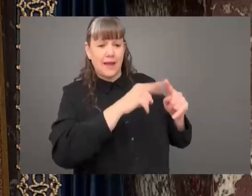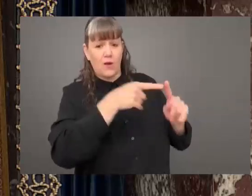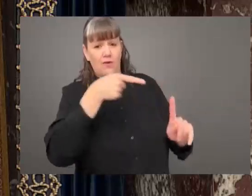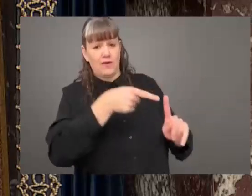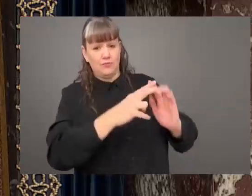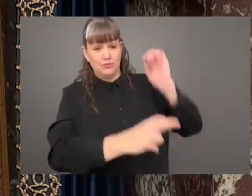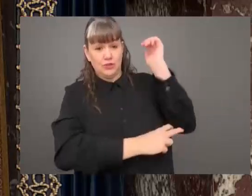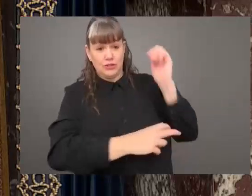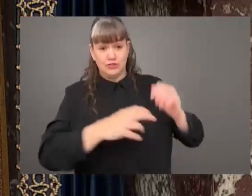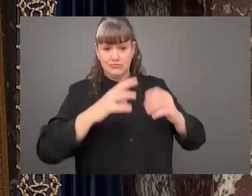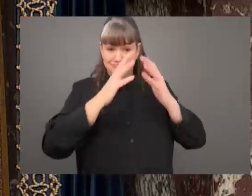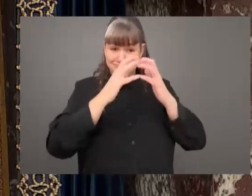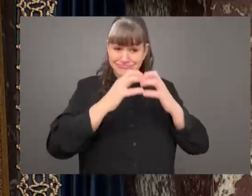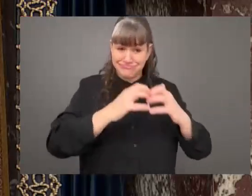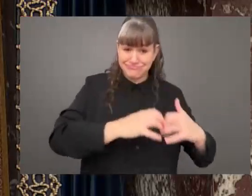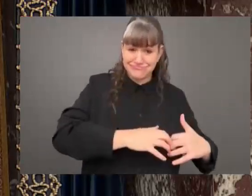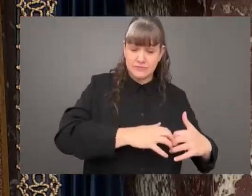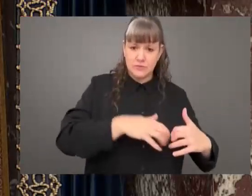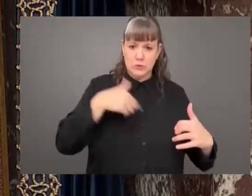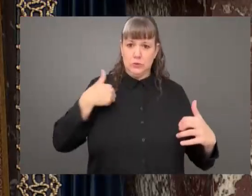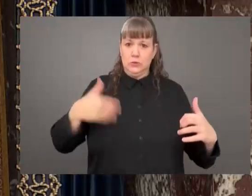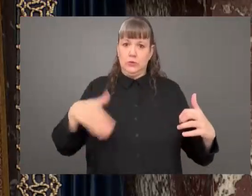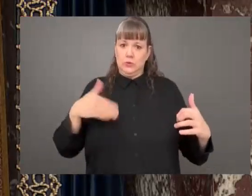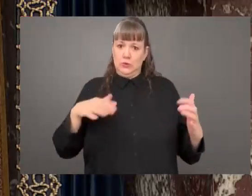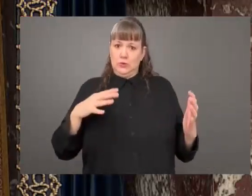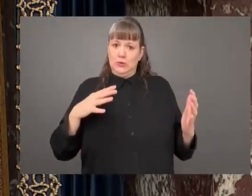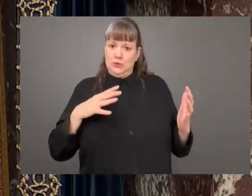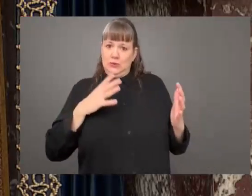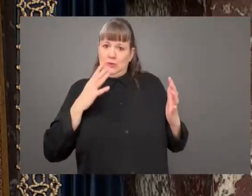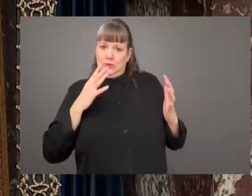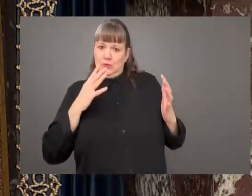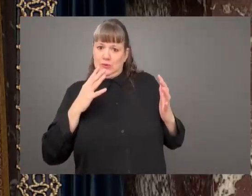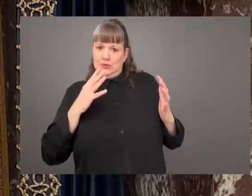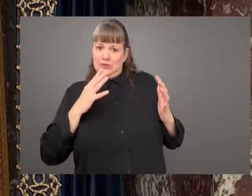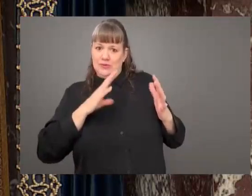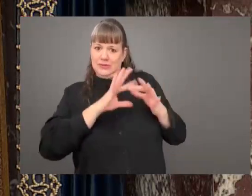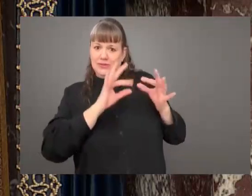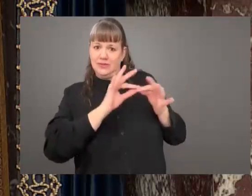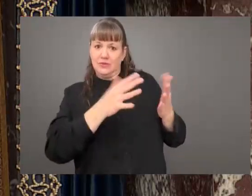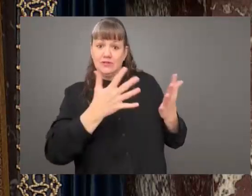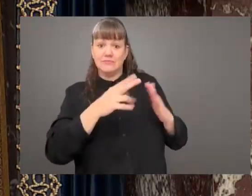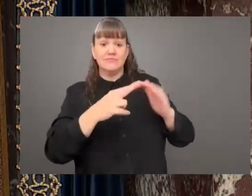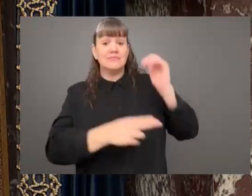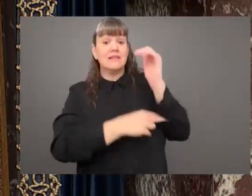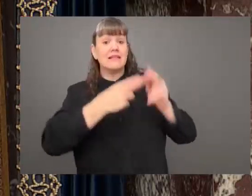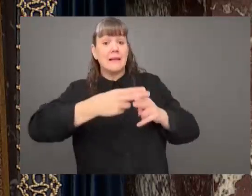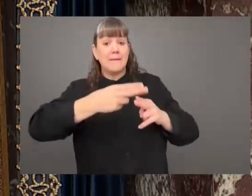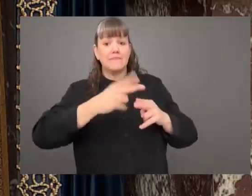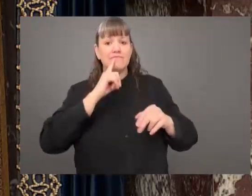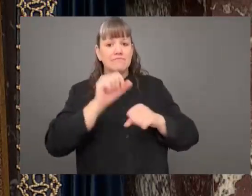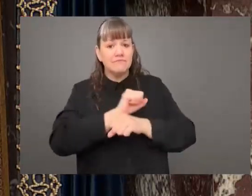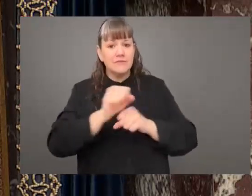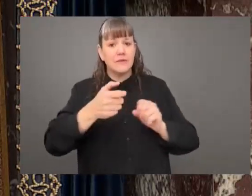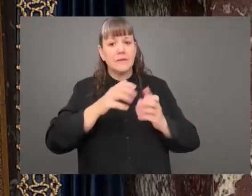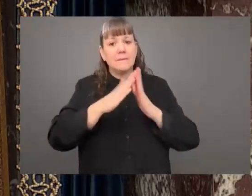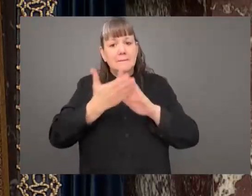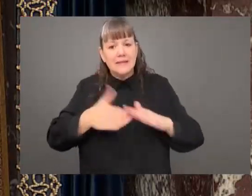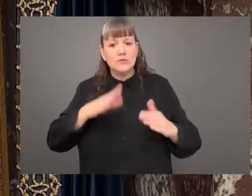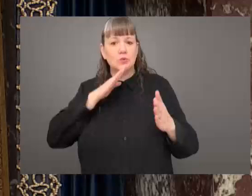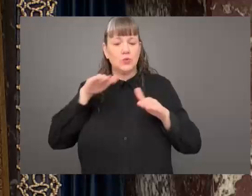actual name of this bridge is the Peace River Bridge. And did you know the original bridge did fall down? in 1957.